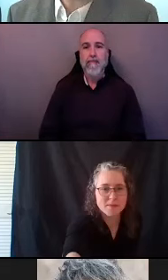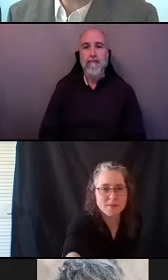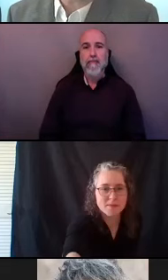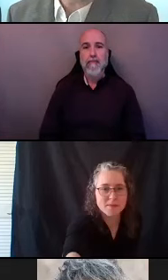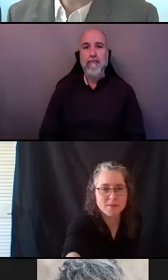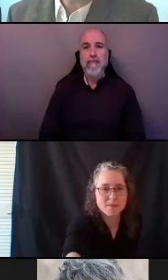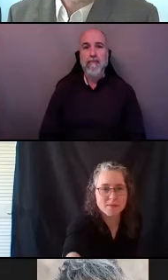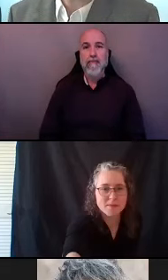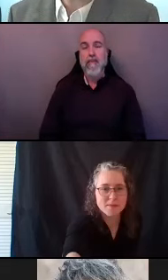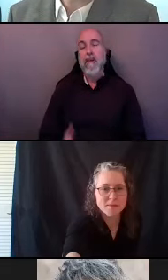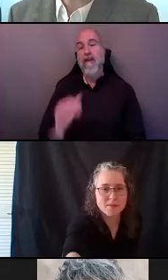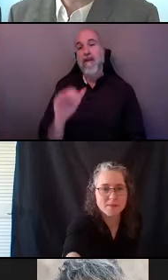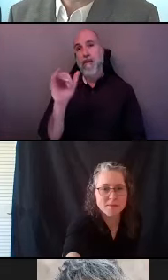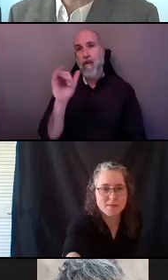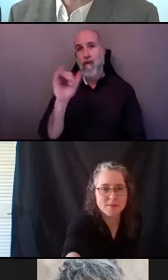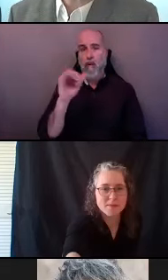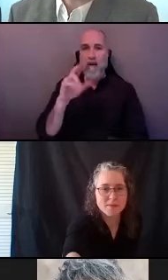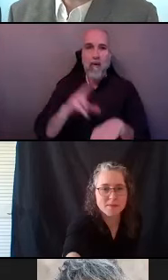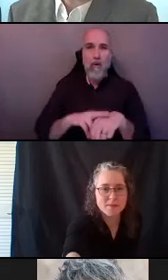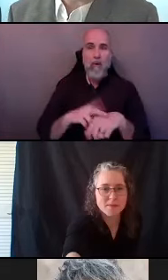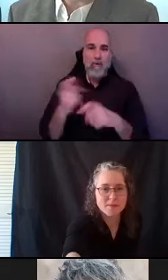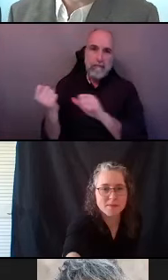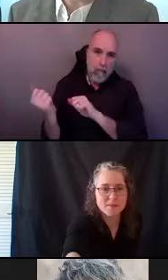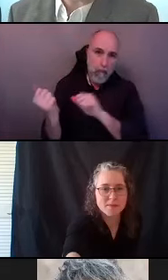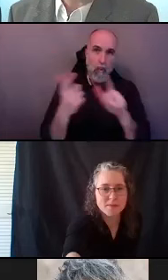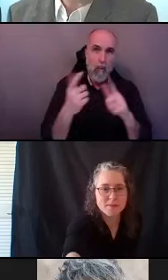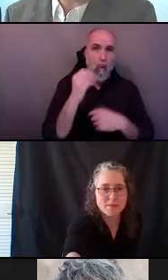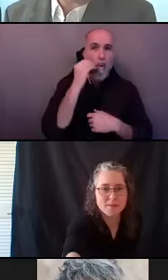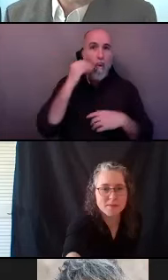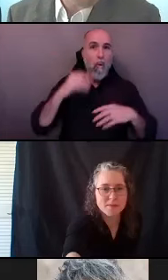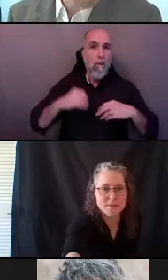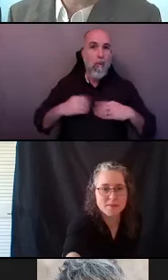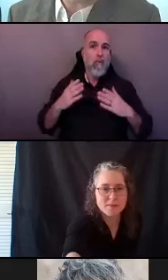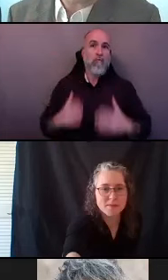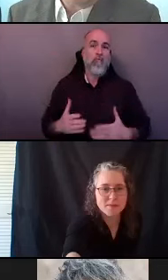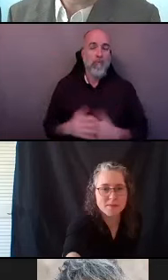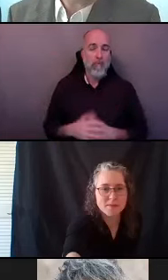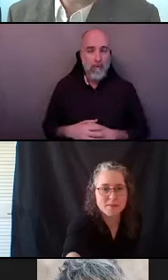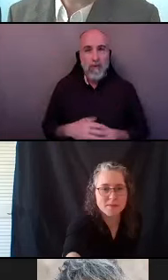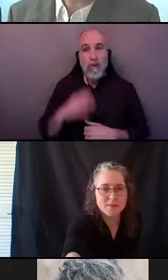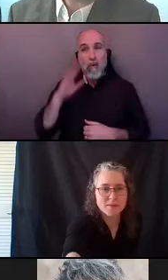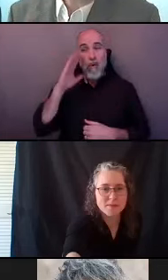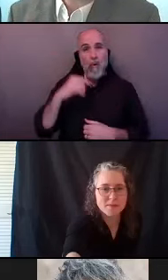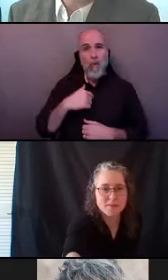Also, of course, homeowners across the board. What we find too is that many